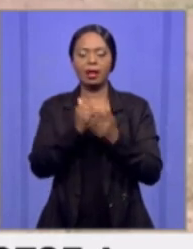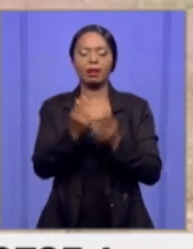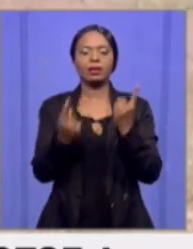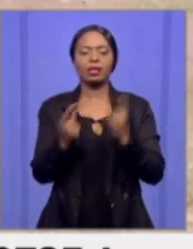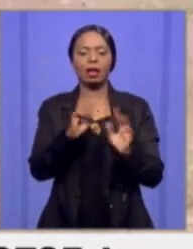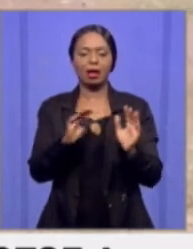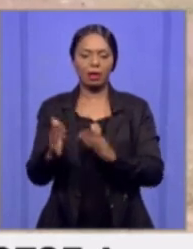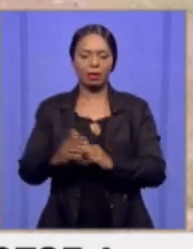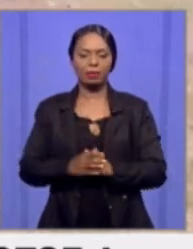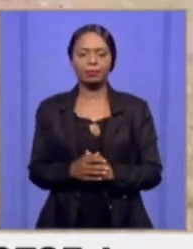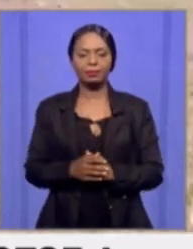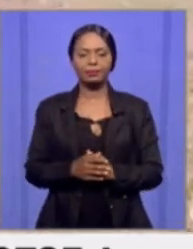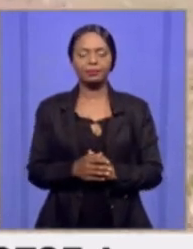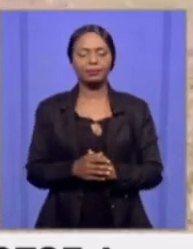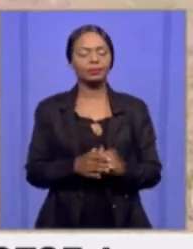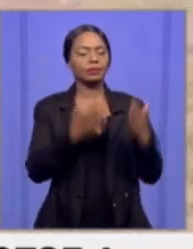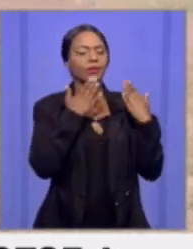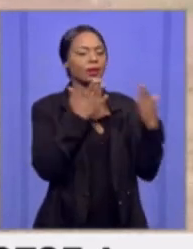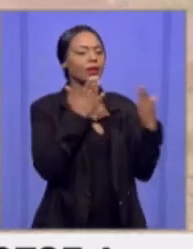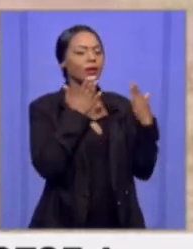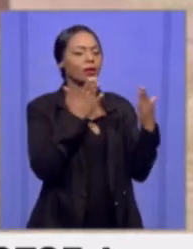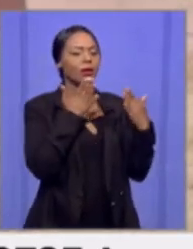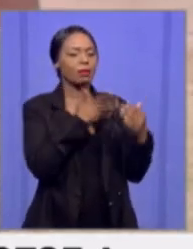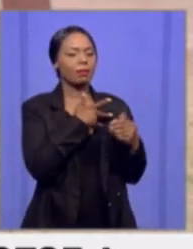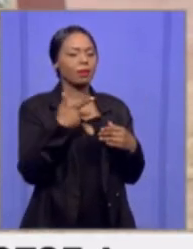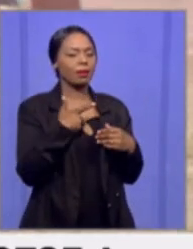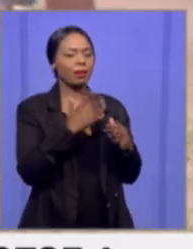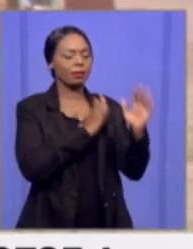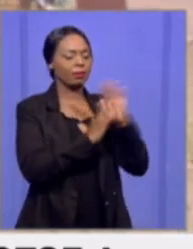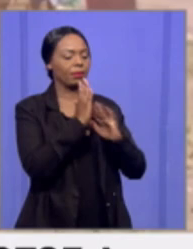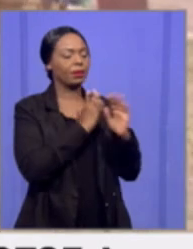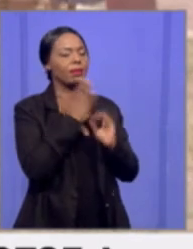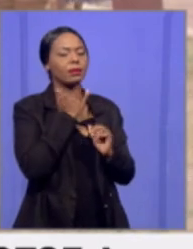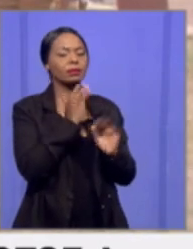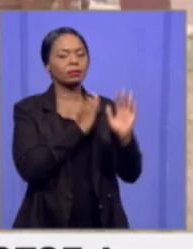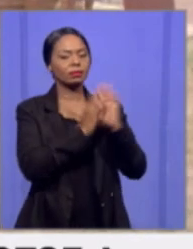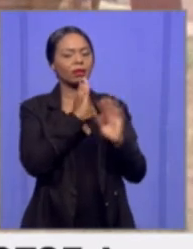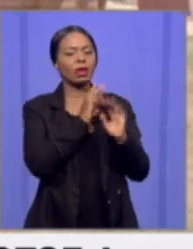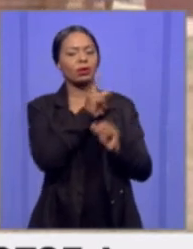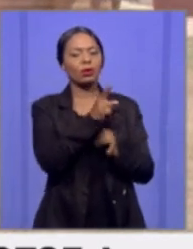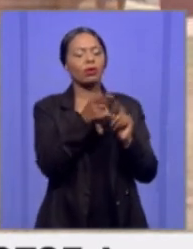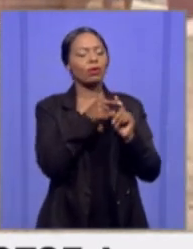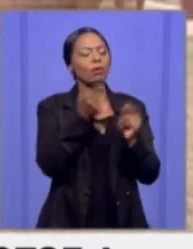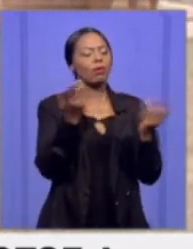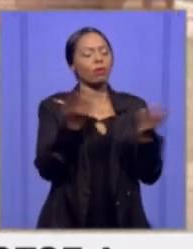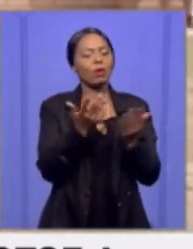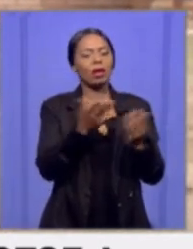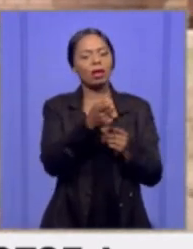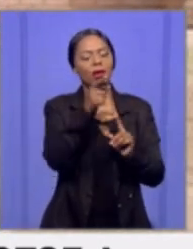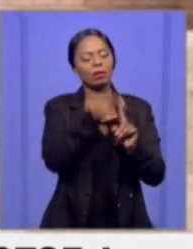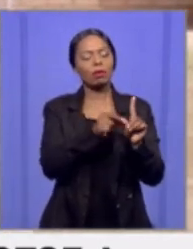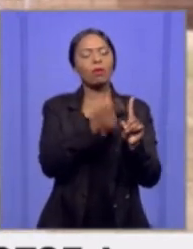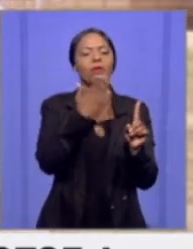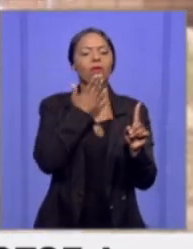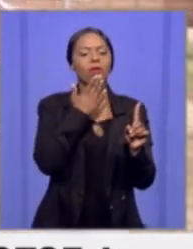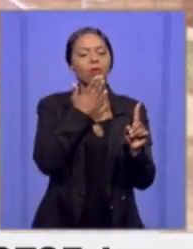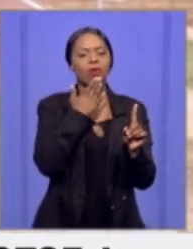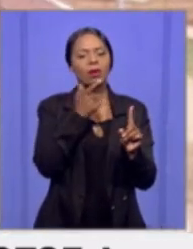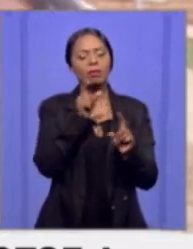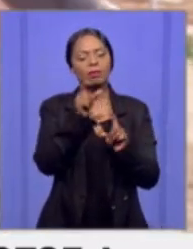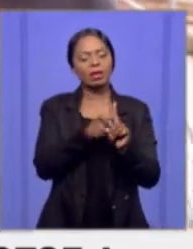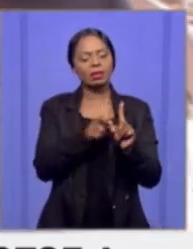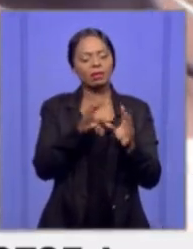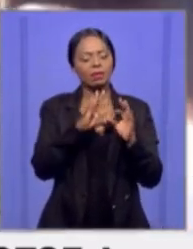dirwa jwang ke le boga mamma gore le bolele le rena ke gopela mamma le re botse gore lena le bomang le jwa kae le gore le lahlegetswe ke